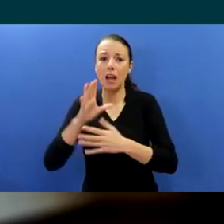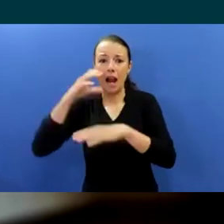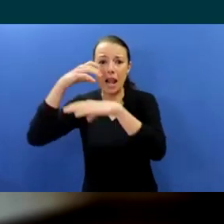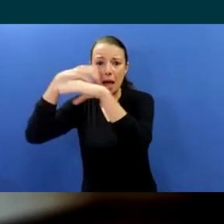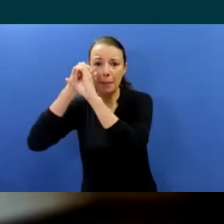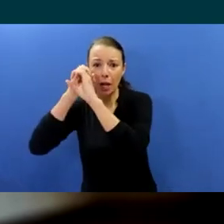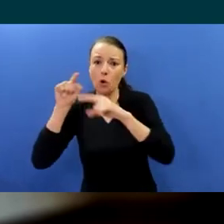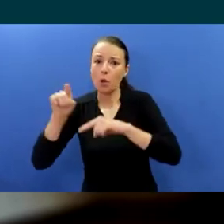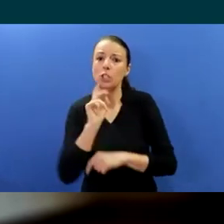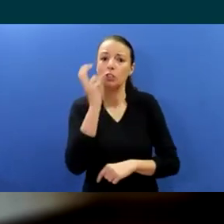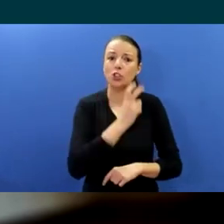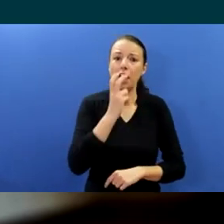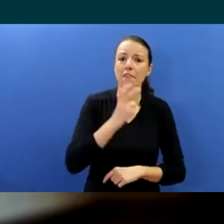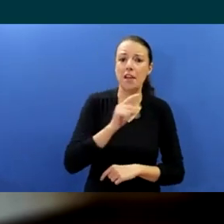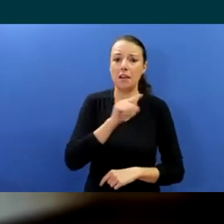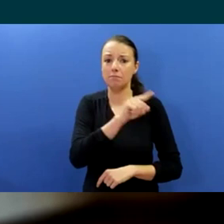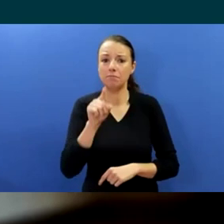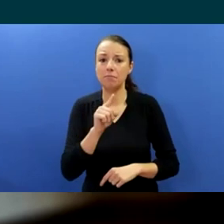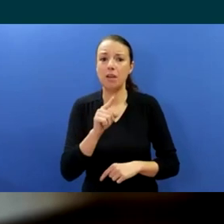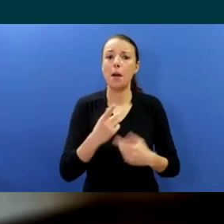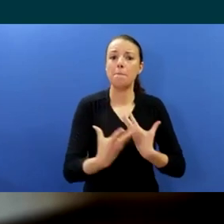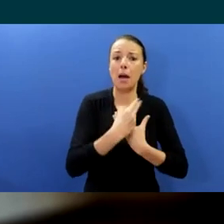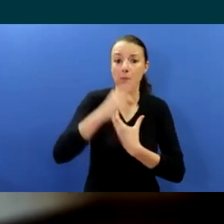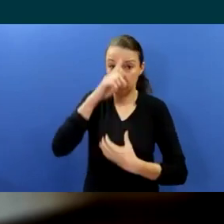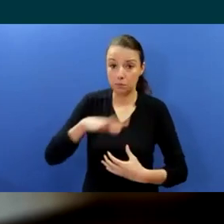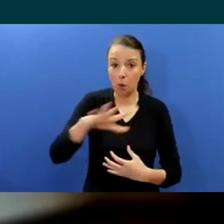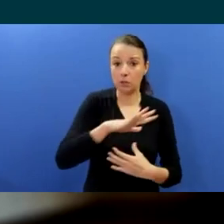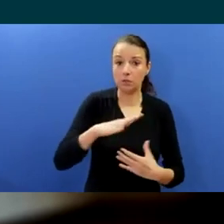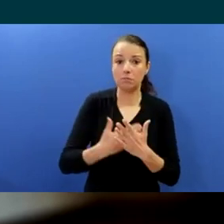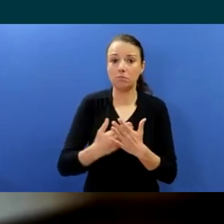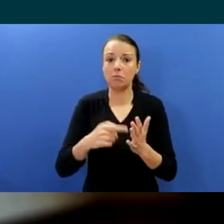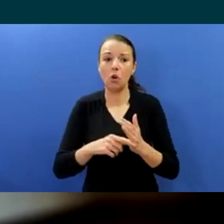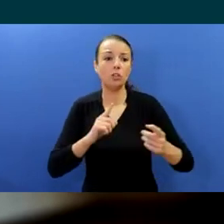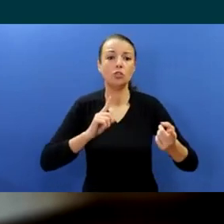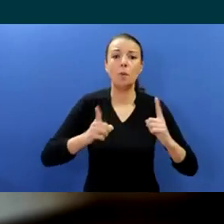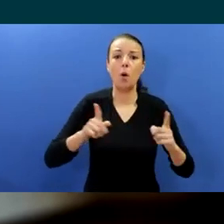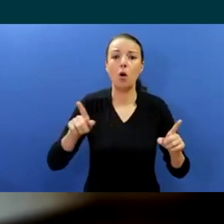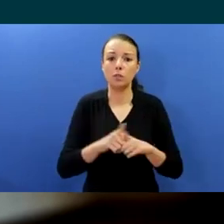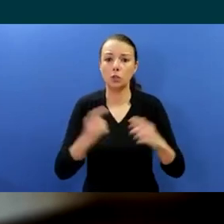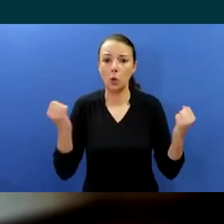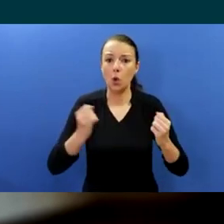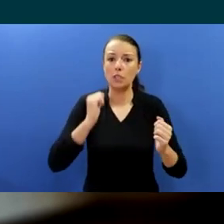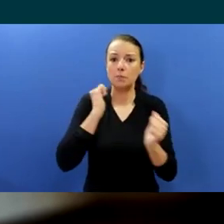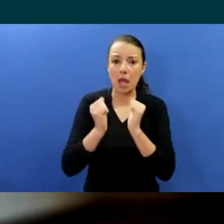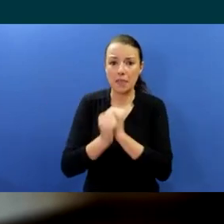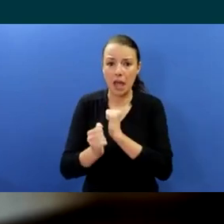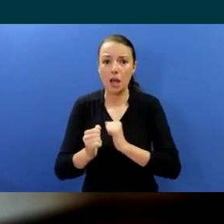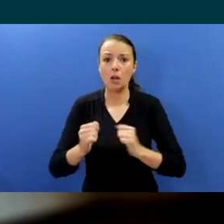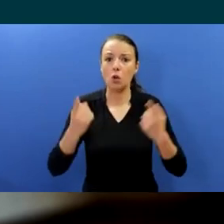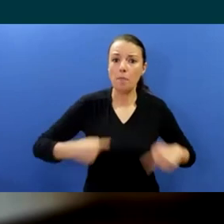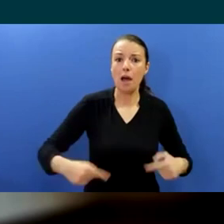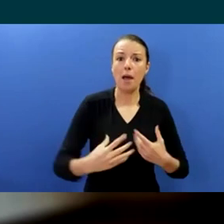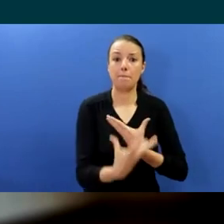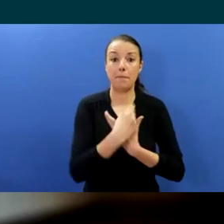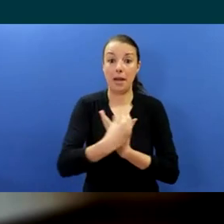so much changing that public participation becomes a huge stake to kind of